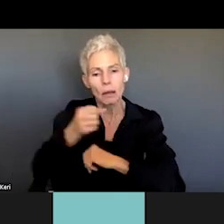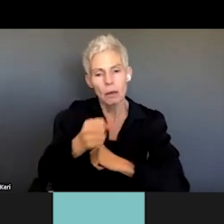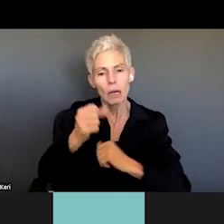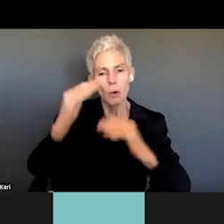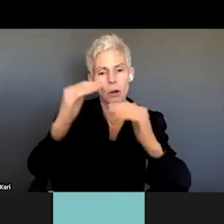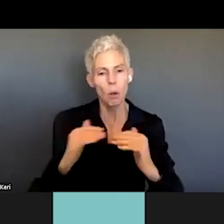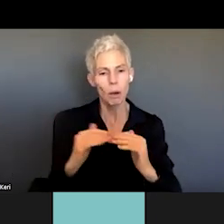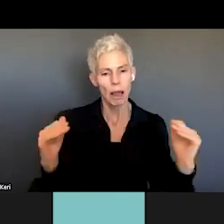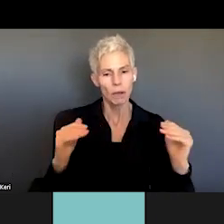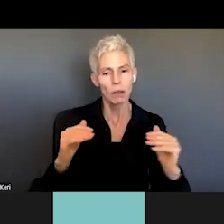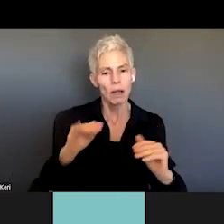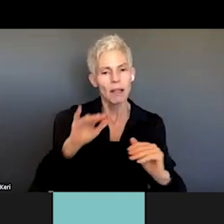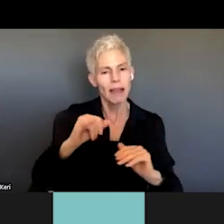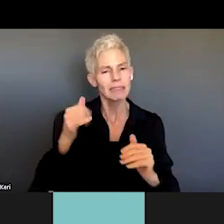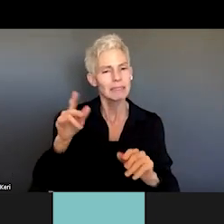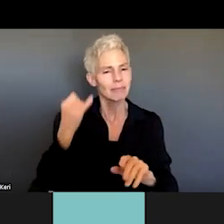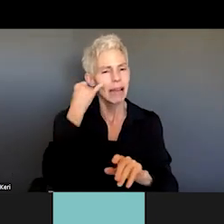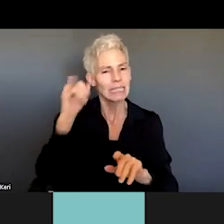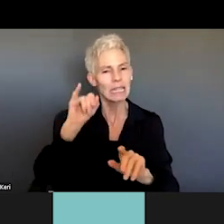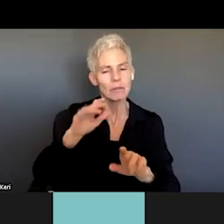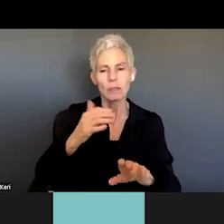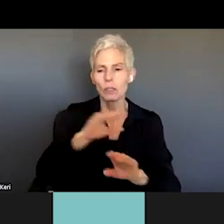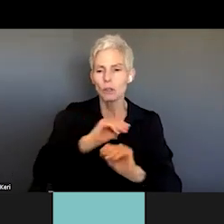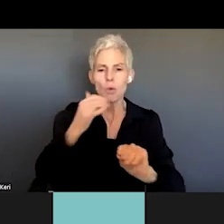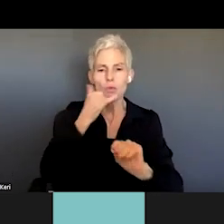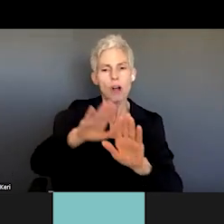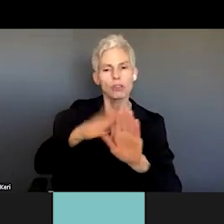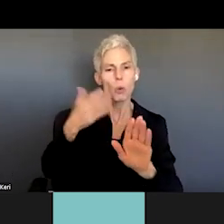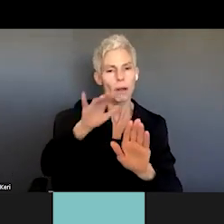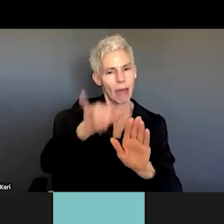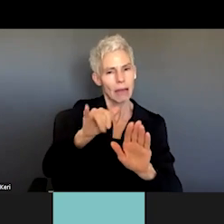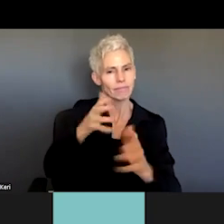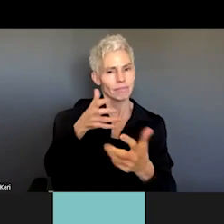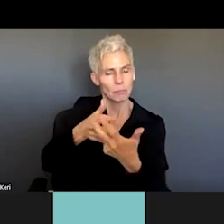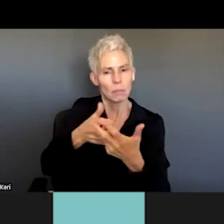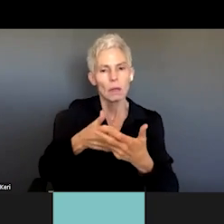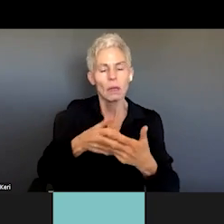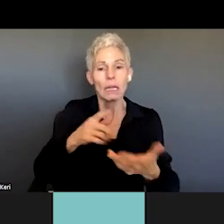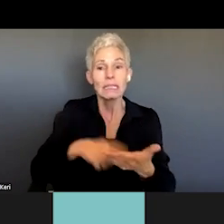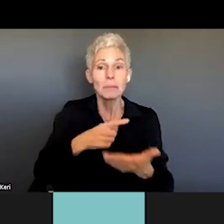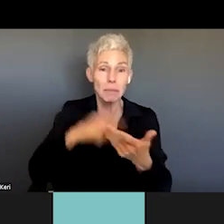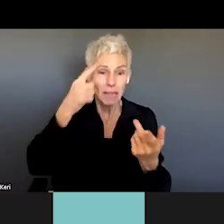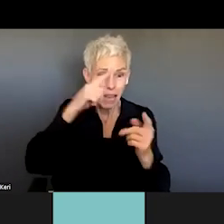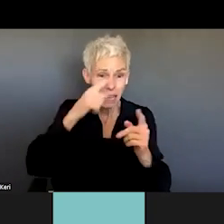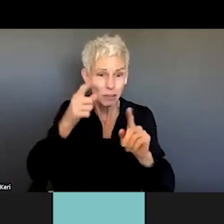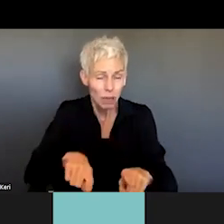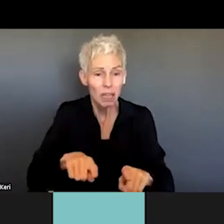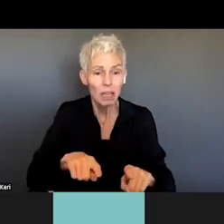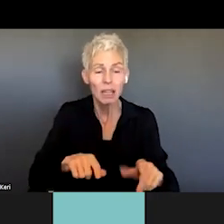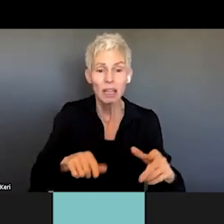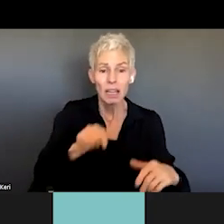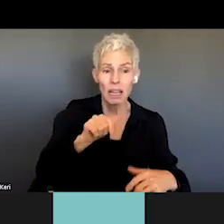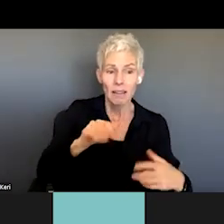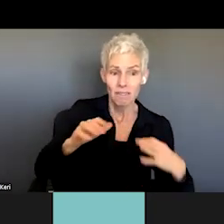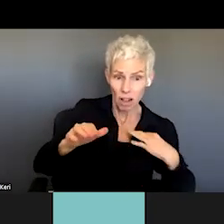agree that individuals who are voluntary and involuntary should most likely be separated to reduce the risk